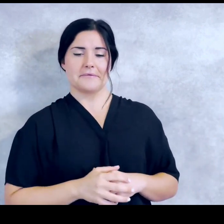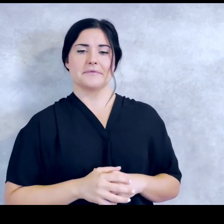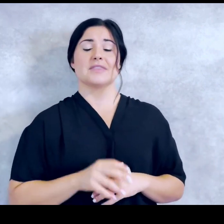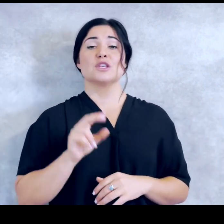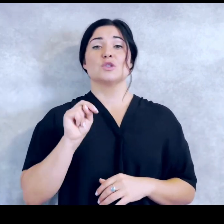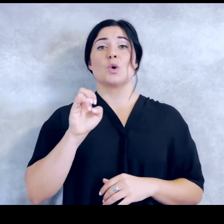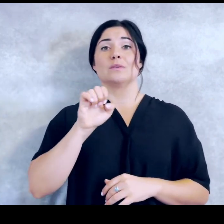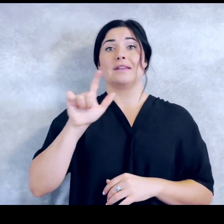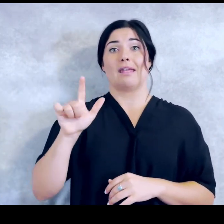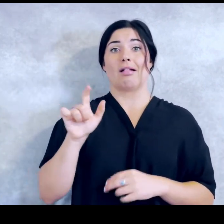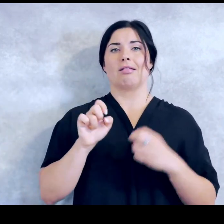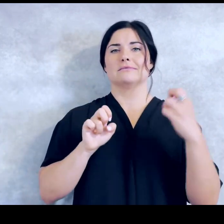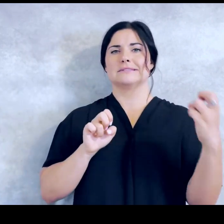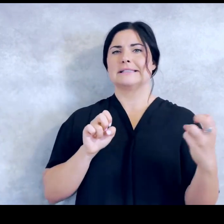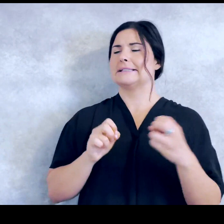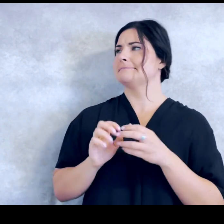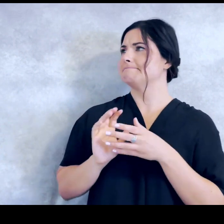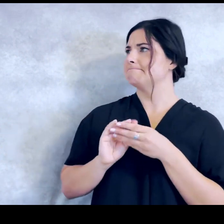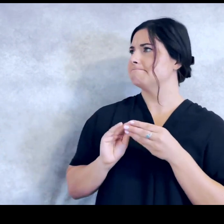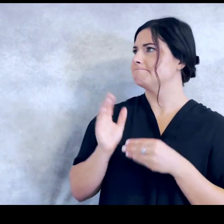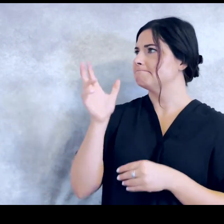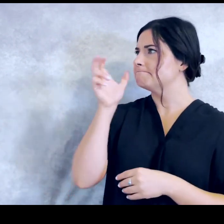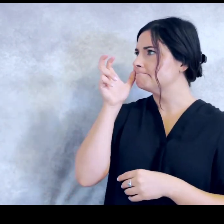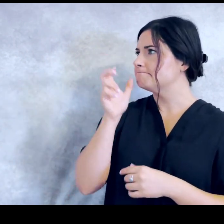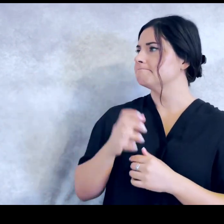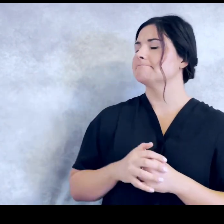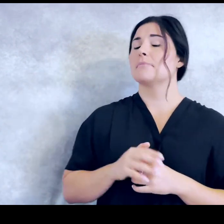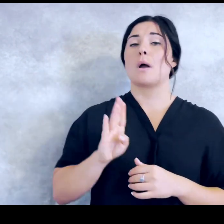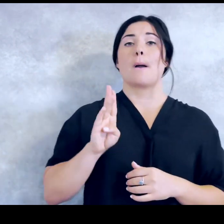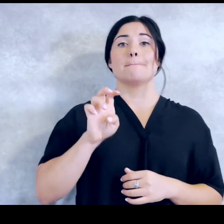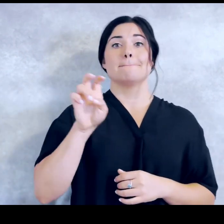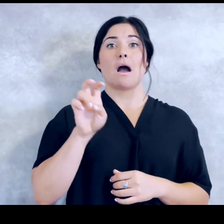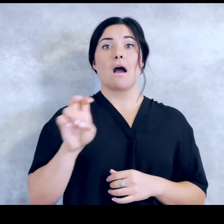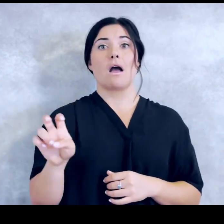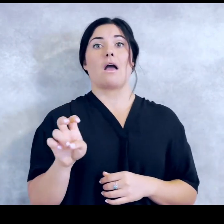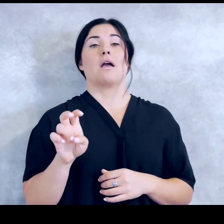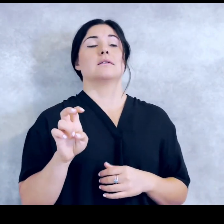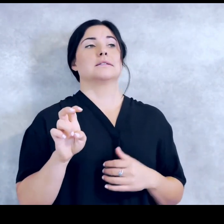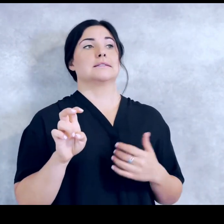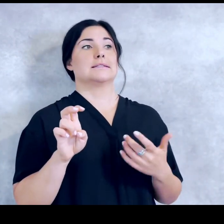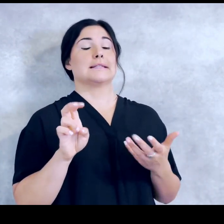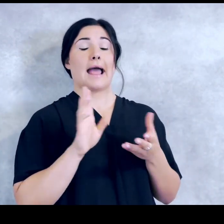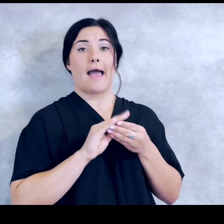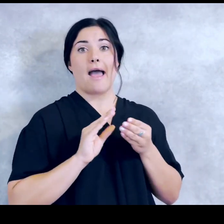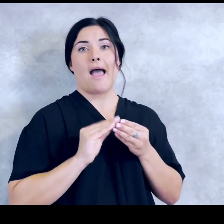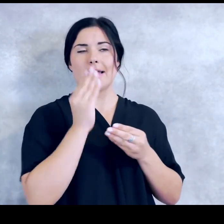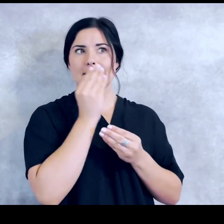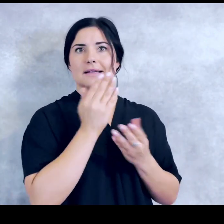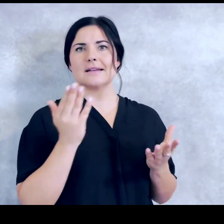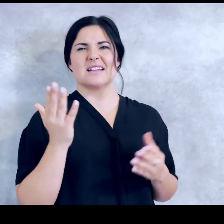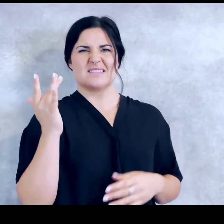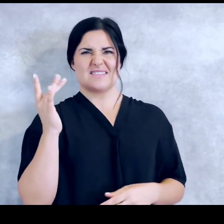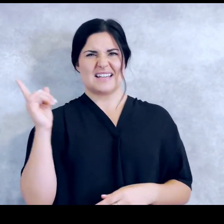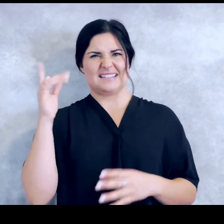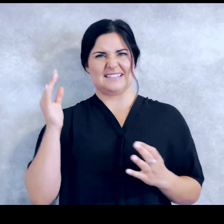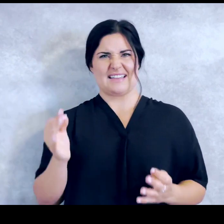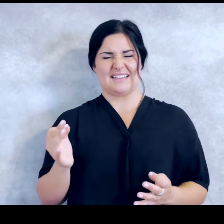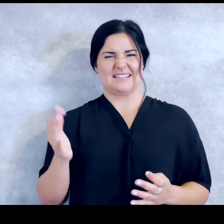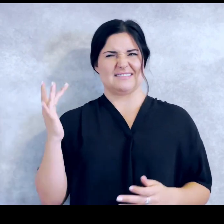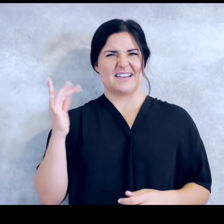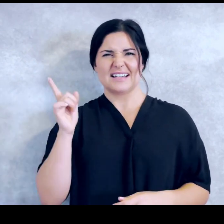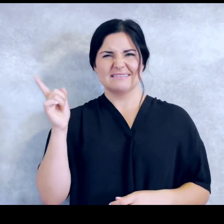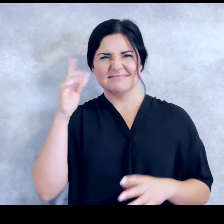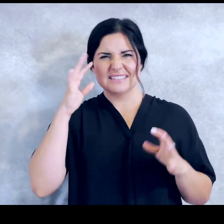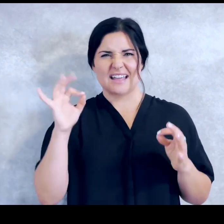Jesus. Neil Armstrong sitting there just listening. Buzz Aldrin in this hour decided to do this. Why would he